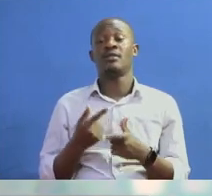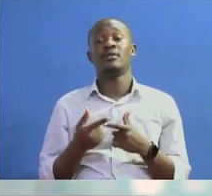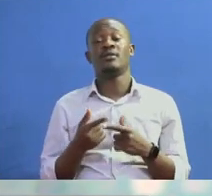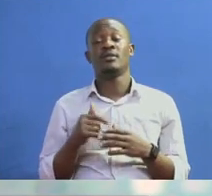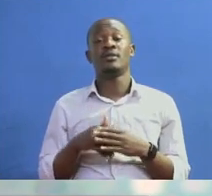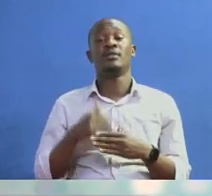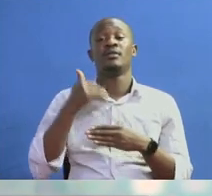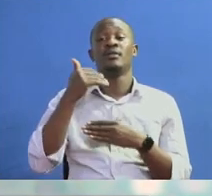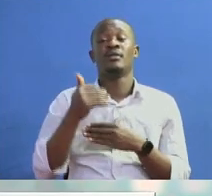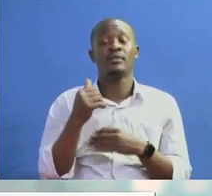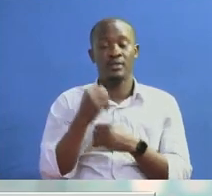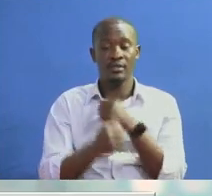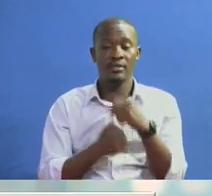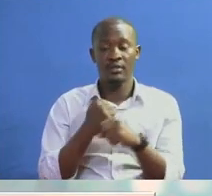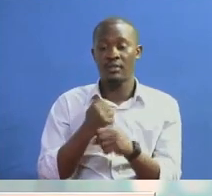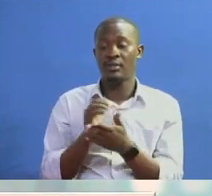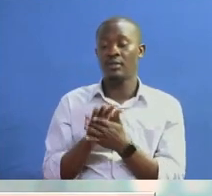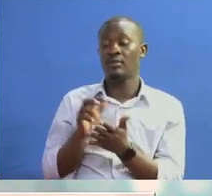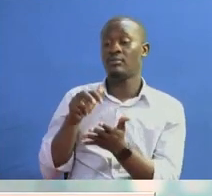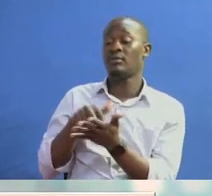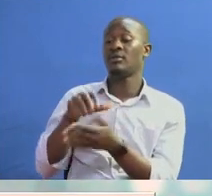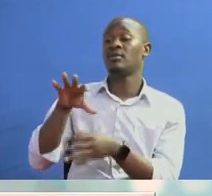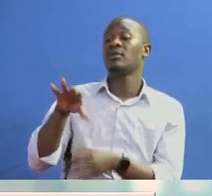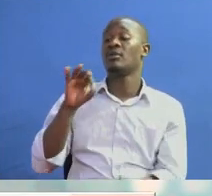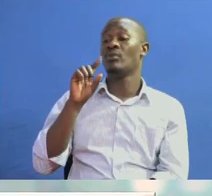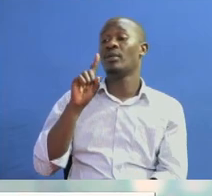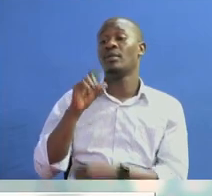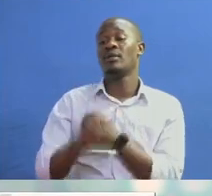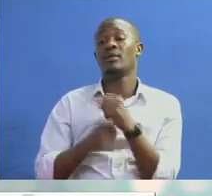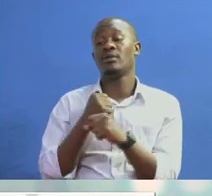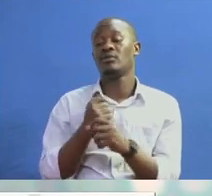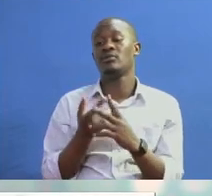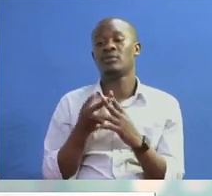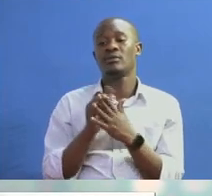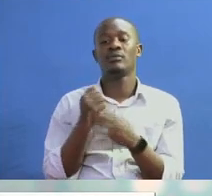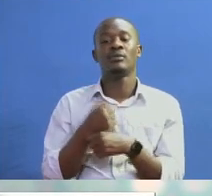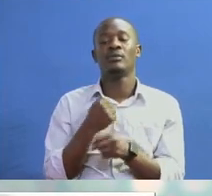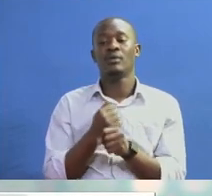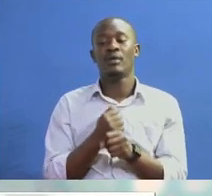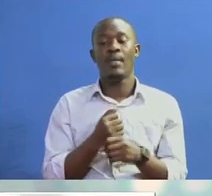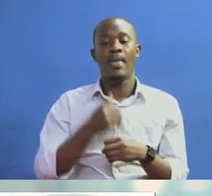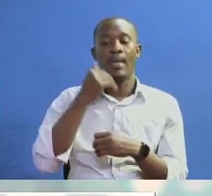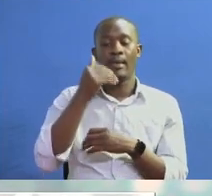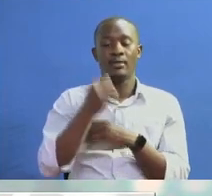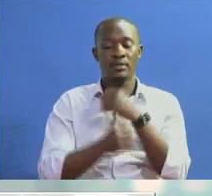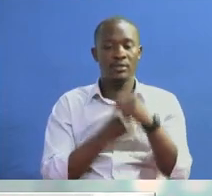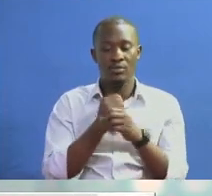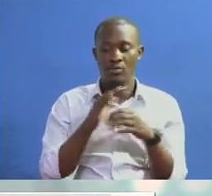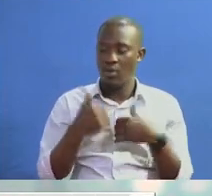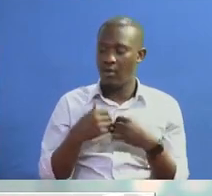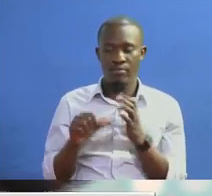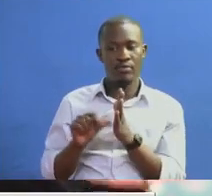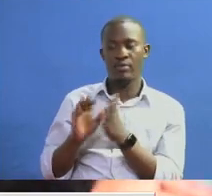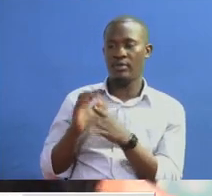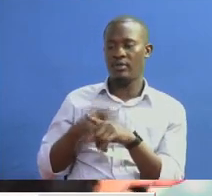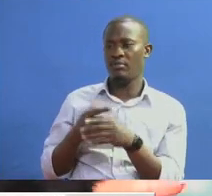the next year, because this project will take 1 year for them to start picking and making money, the next year, we don't have an issue when they